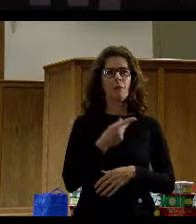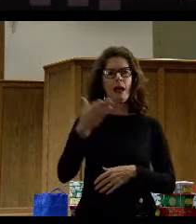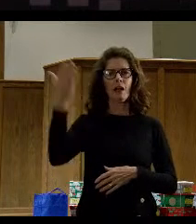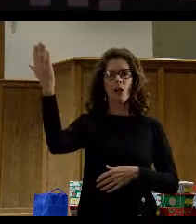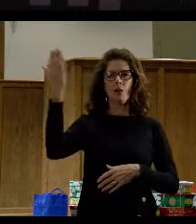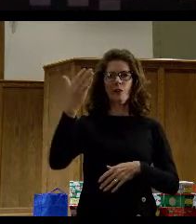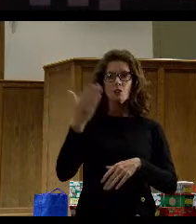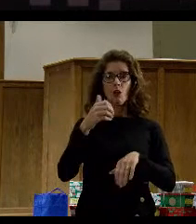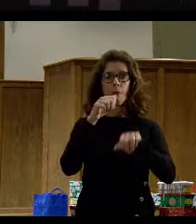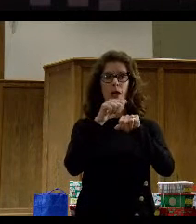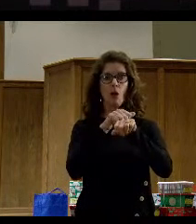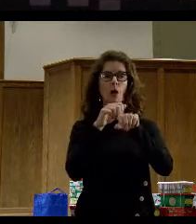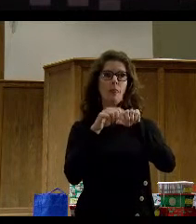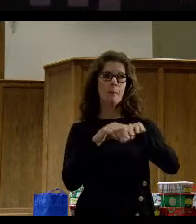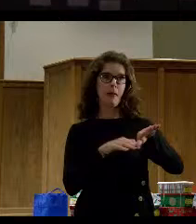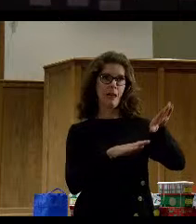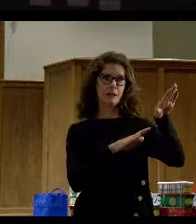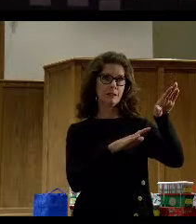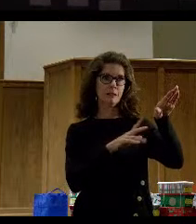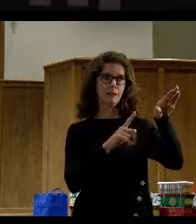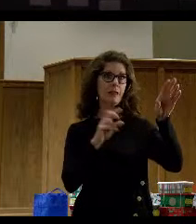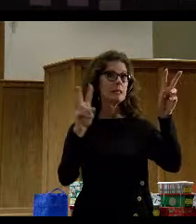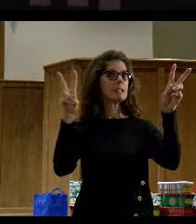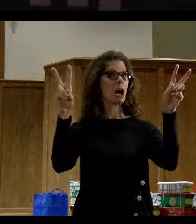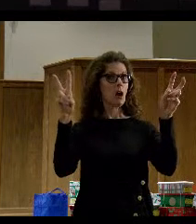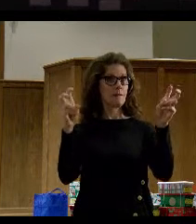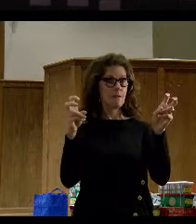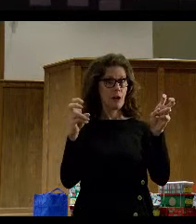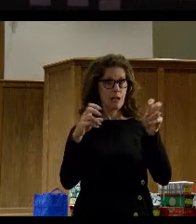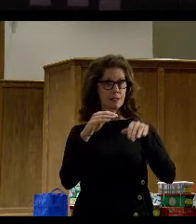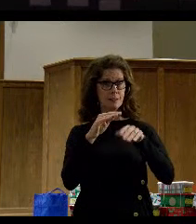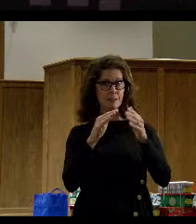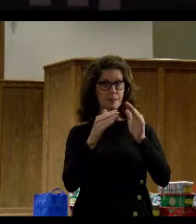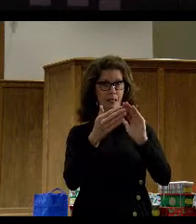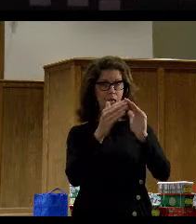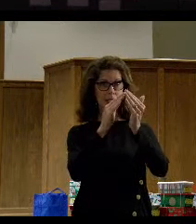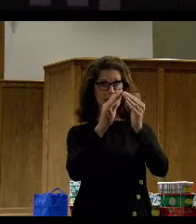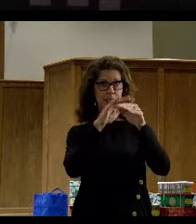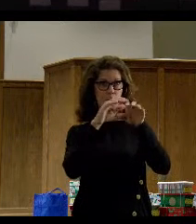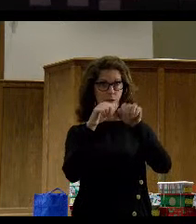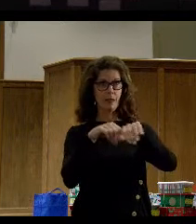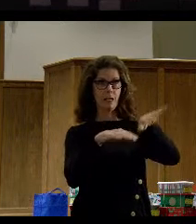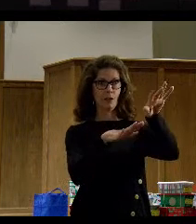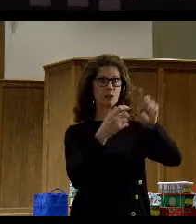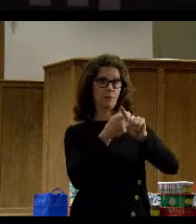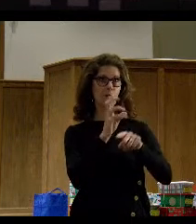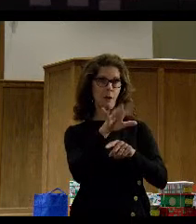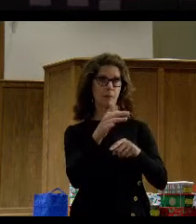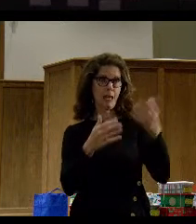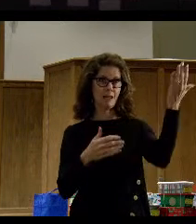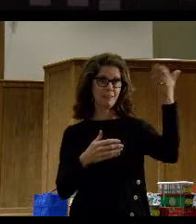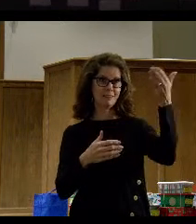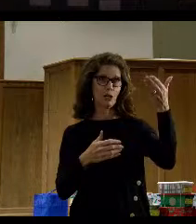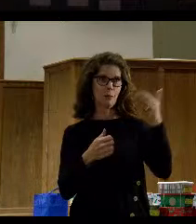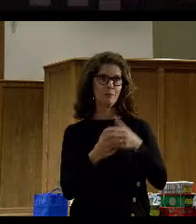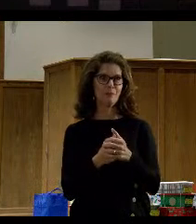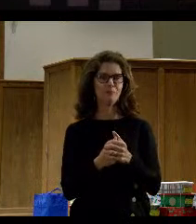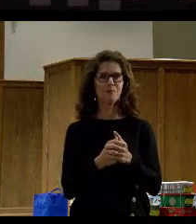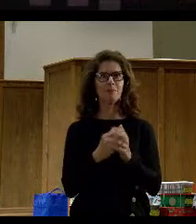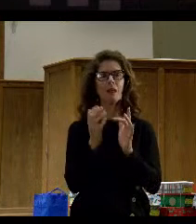series City on a Hill comes from. And I want to read you this paragraph about anger. Jesus says